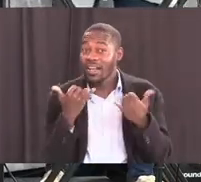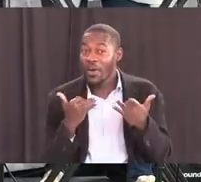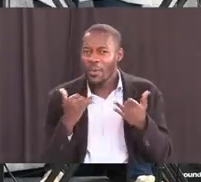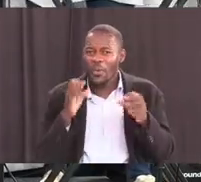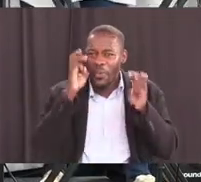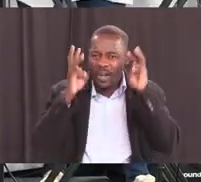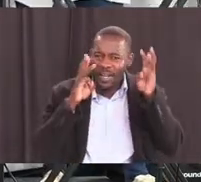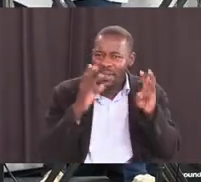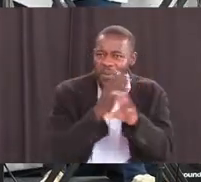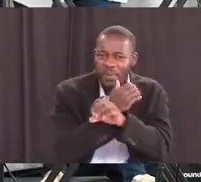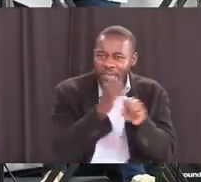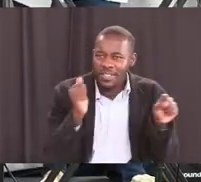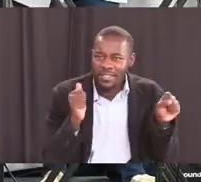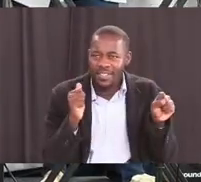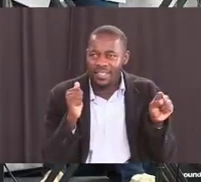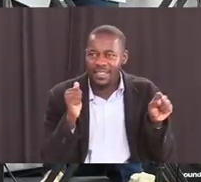announced.